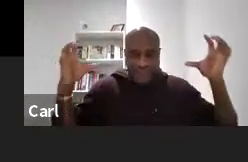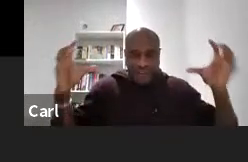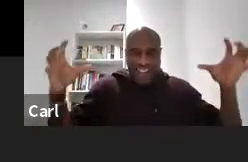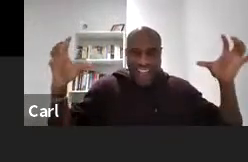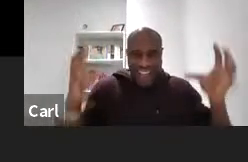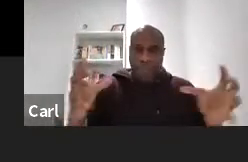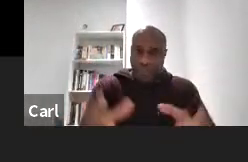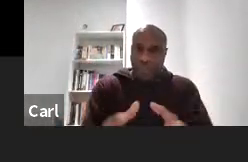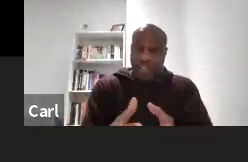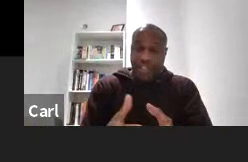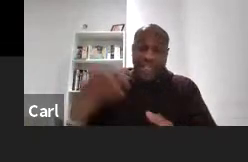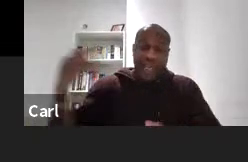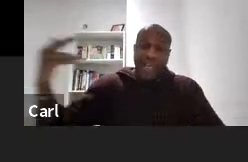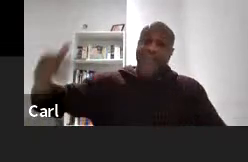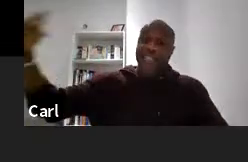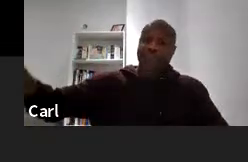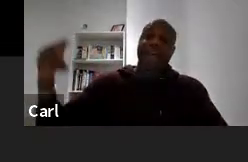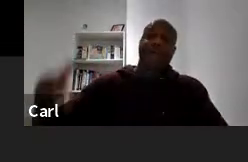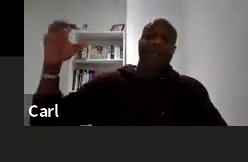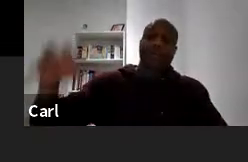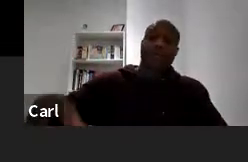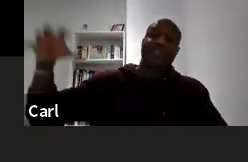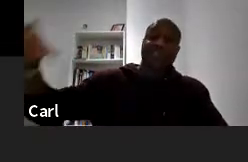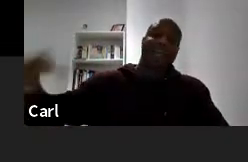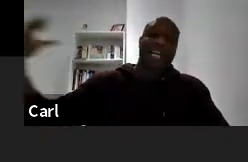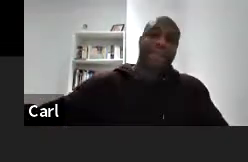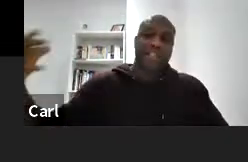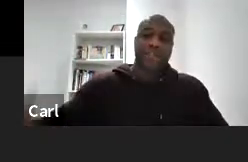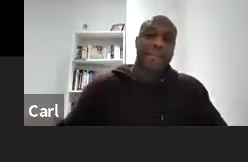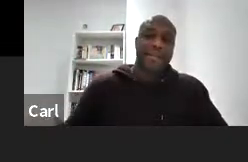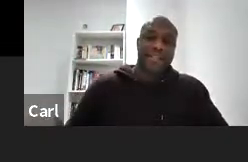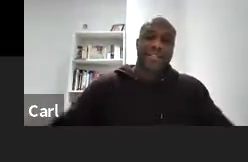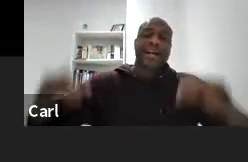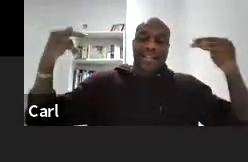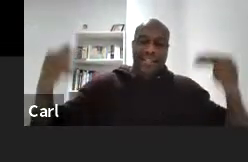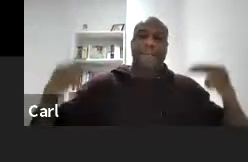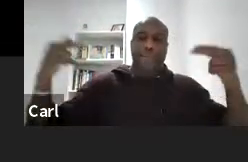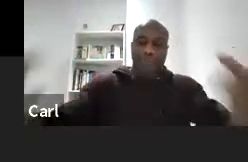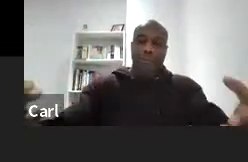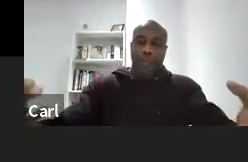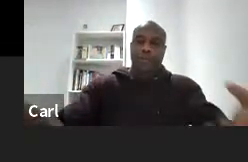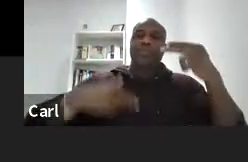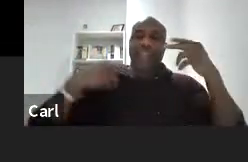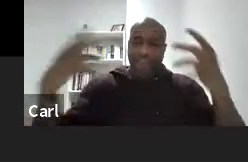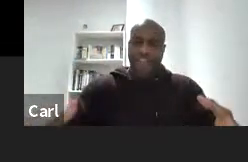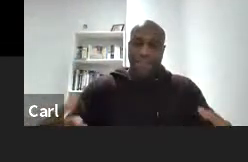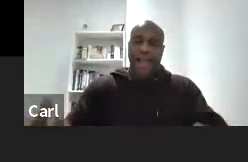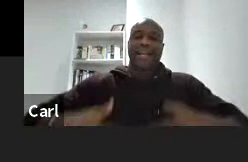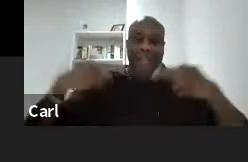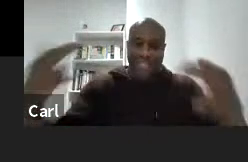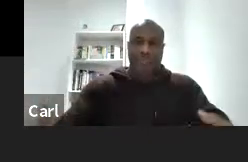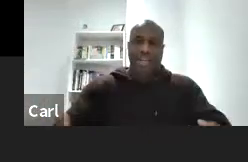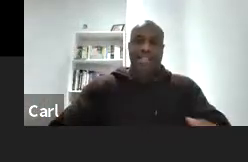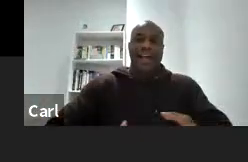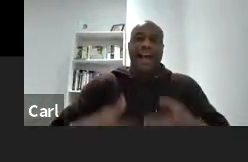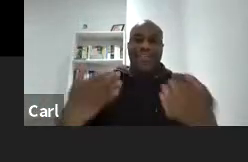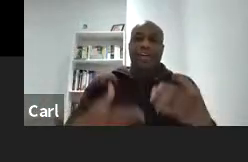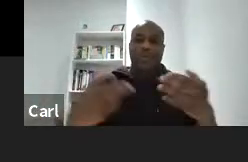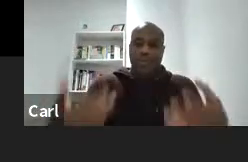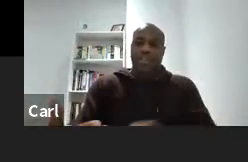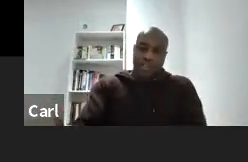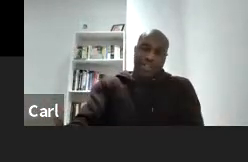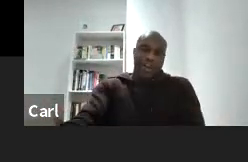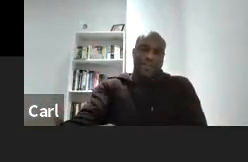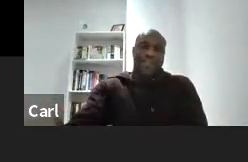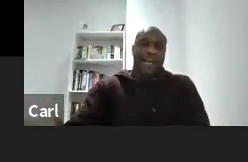then have a very agile methodology to experiment all the different aspects of the business, to then move forward with that feedback, iterate, and